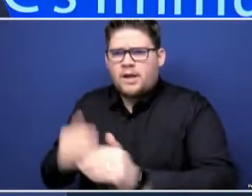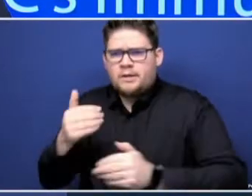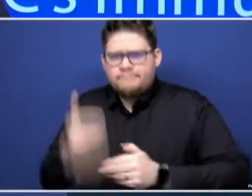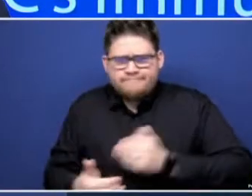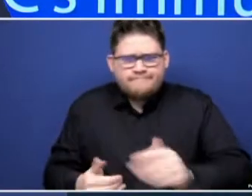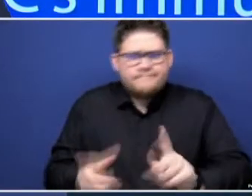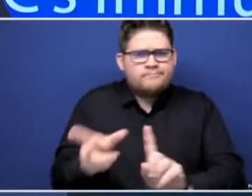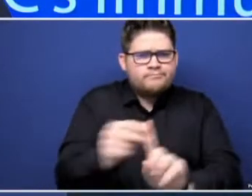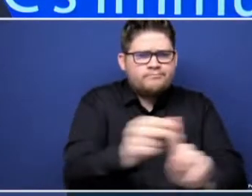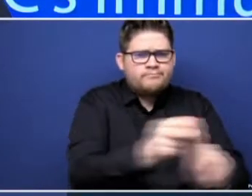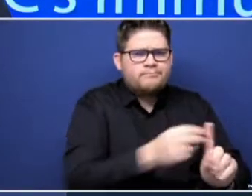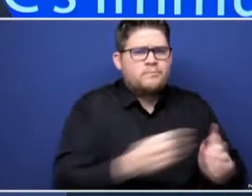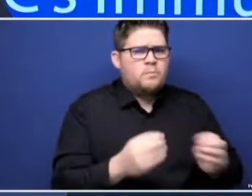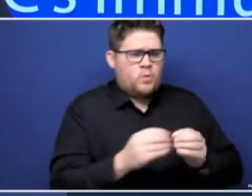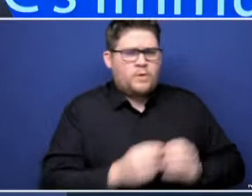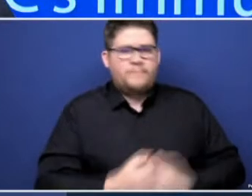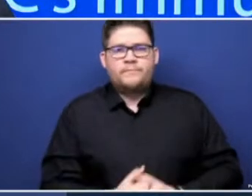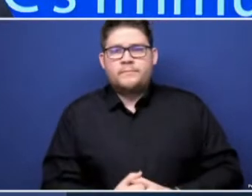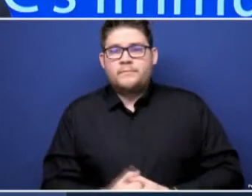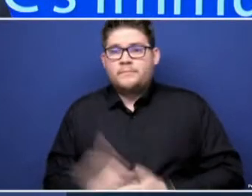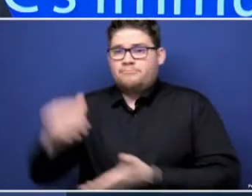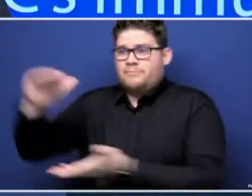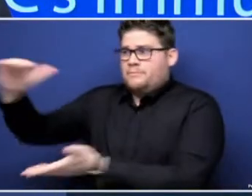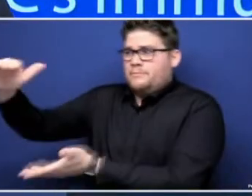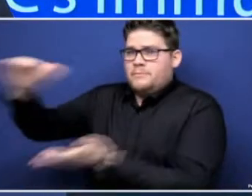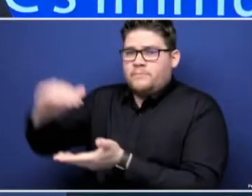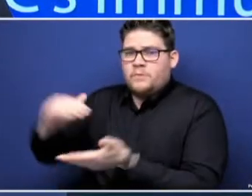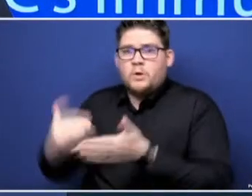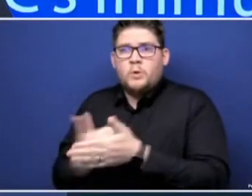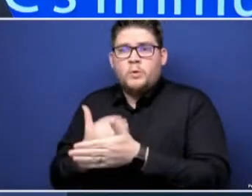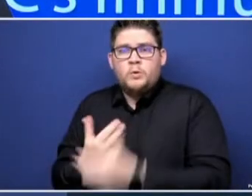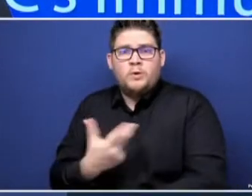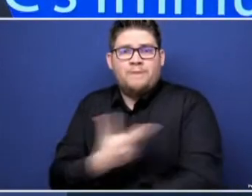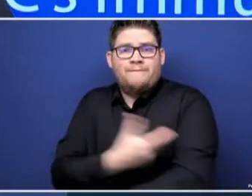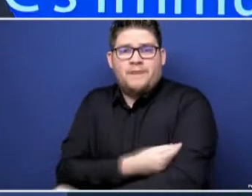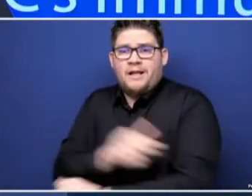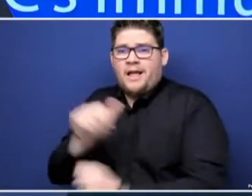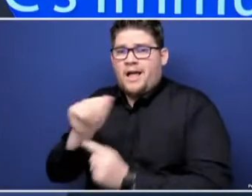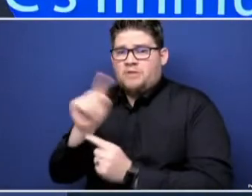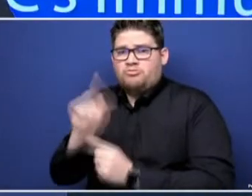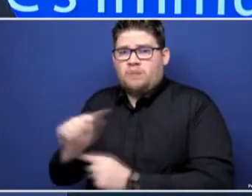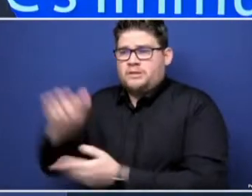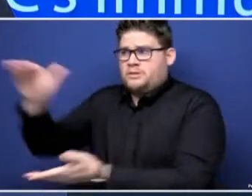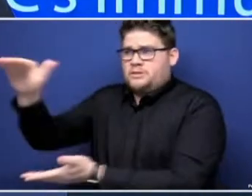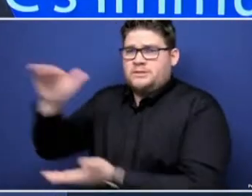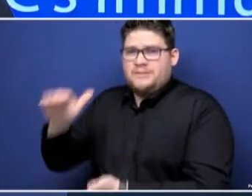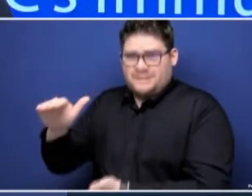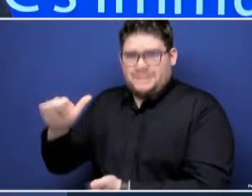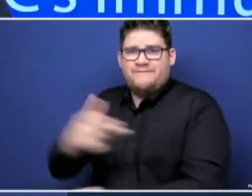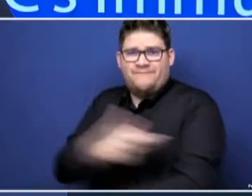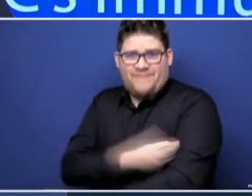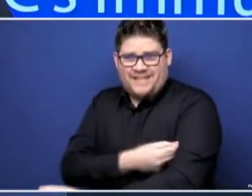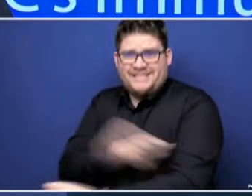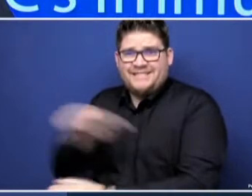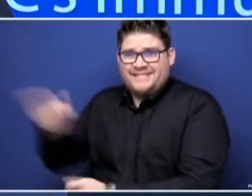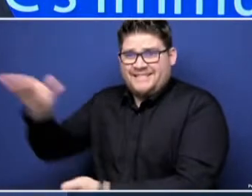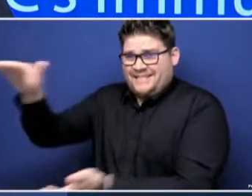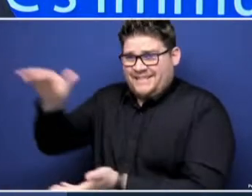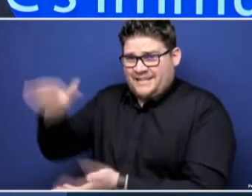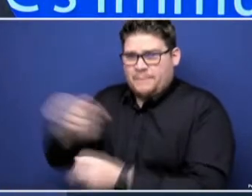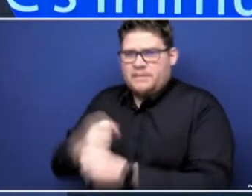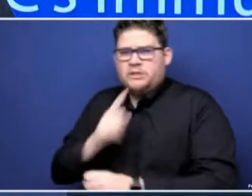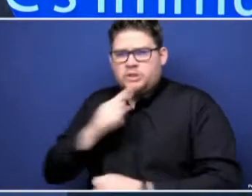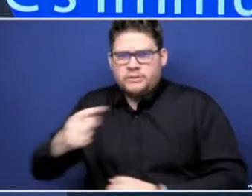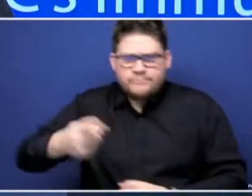All of us are tired of this. They're just exhausted with COVID-19. But we are not out of the woods yet. We have